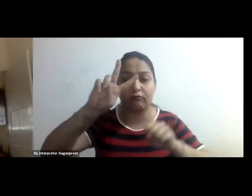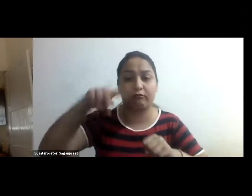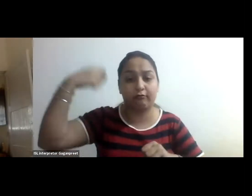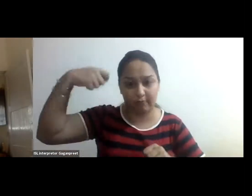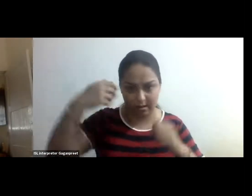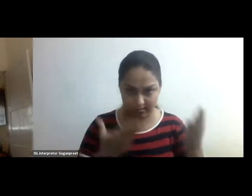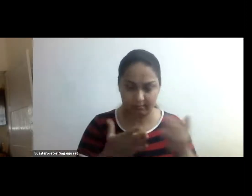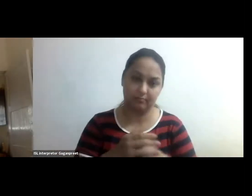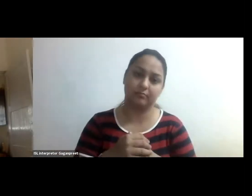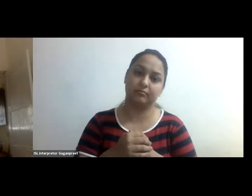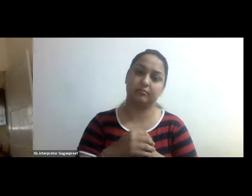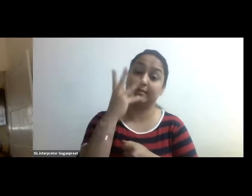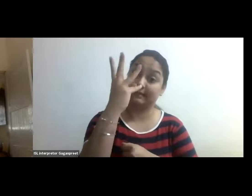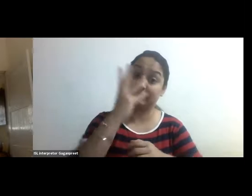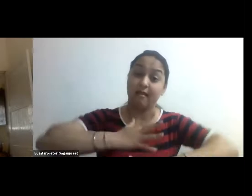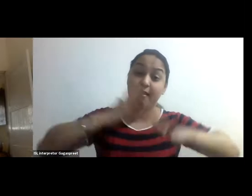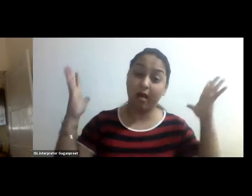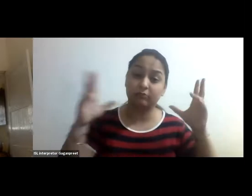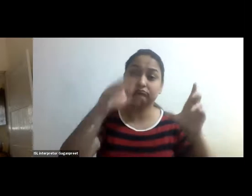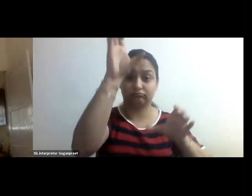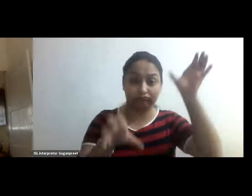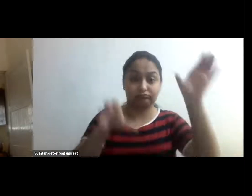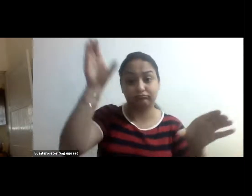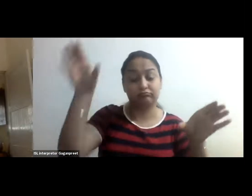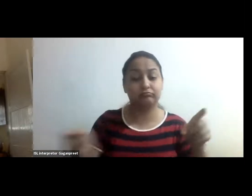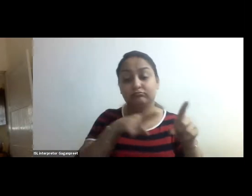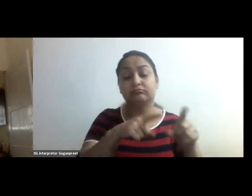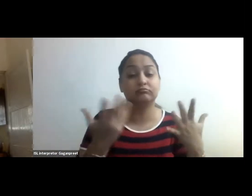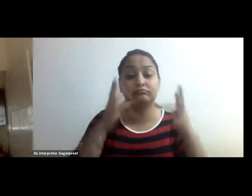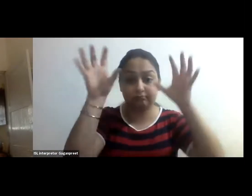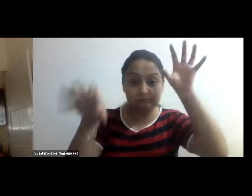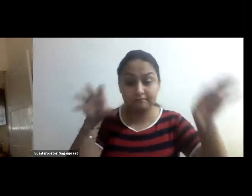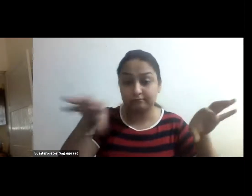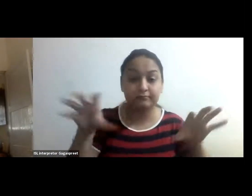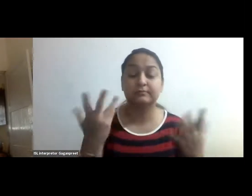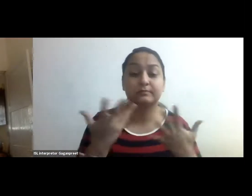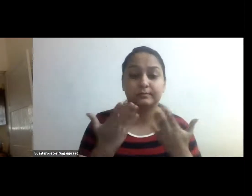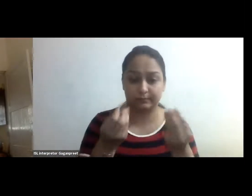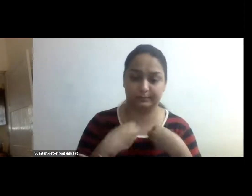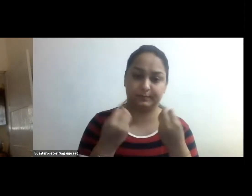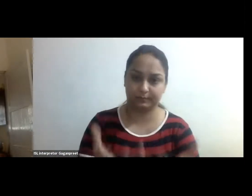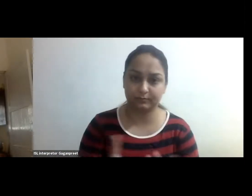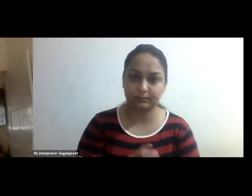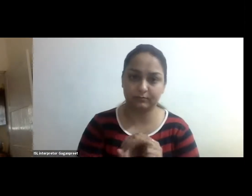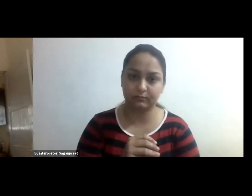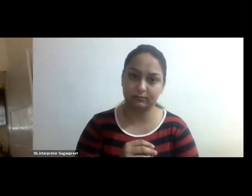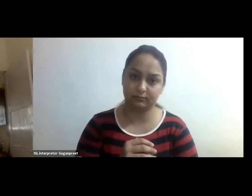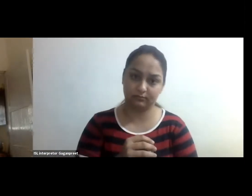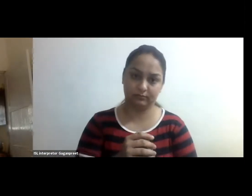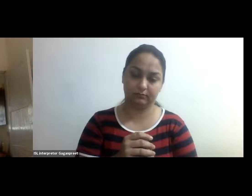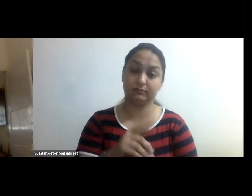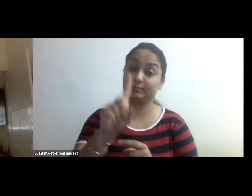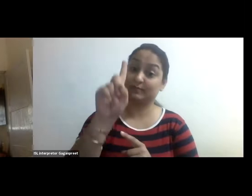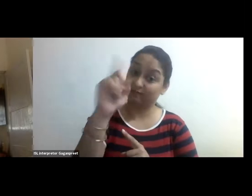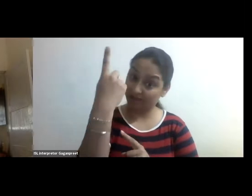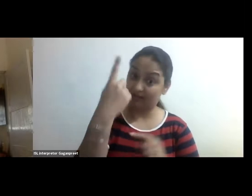the three larger parts of the exhibition is what we'll take you through. Um, and the